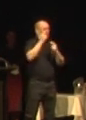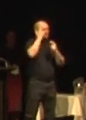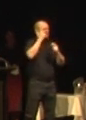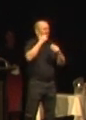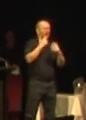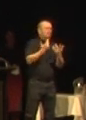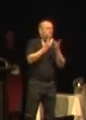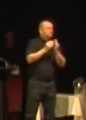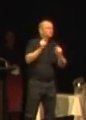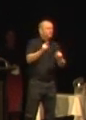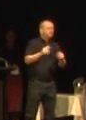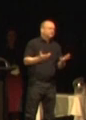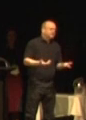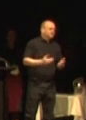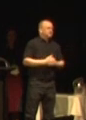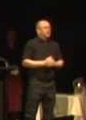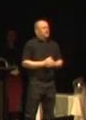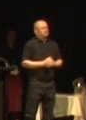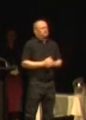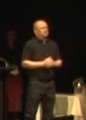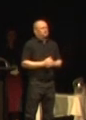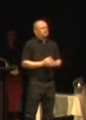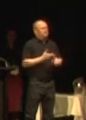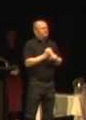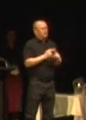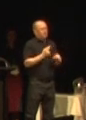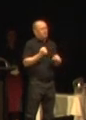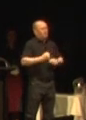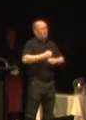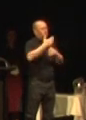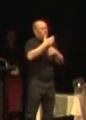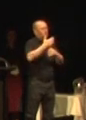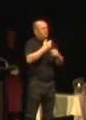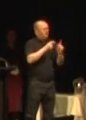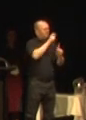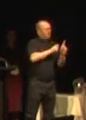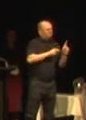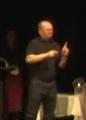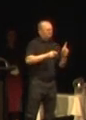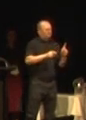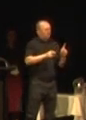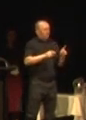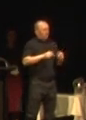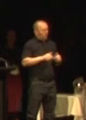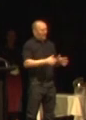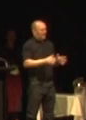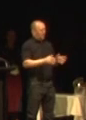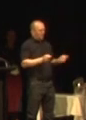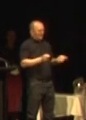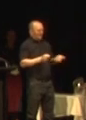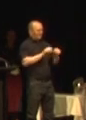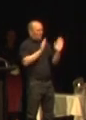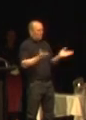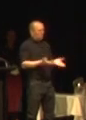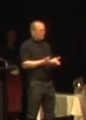undersecretaries, says on a video on our website, the way we govern the world is broken, which I think is an incredibly bracing